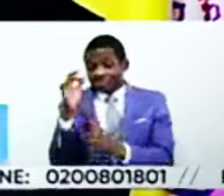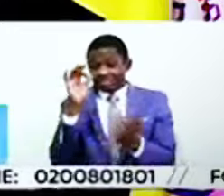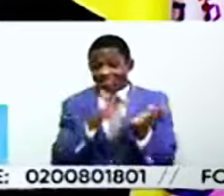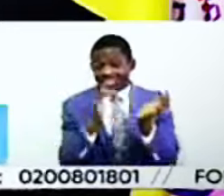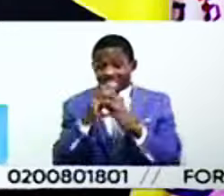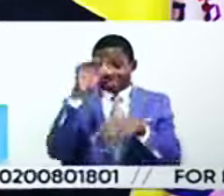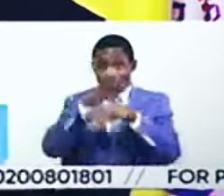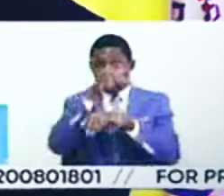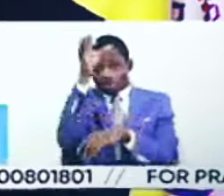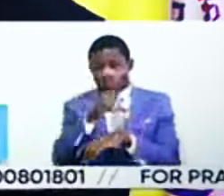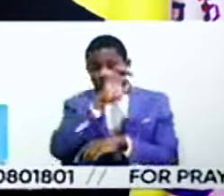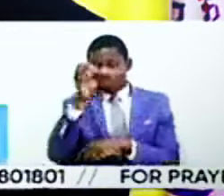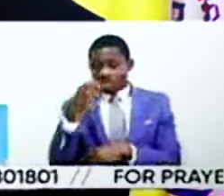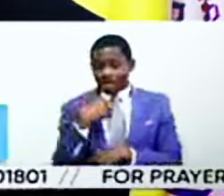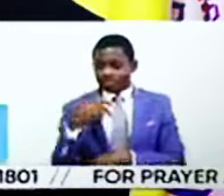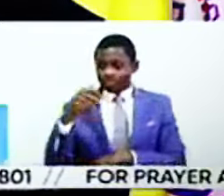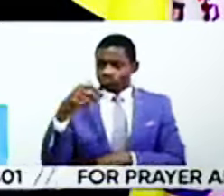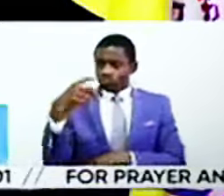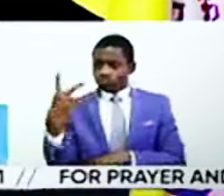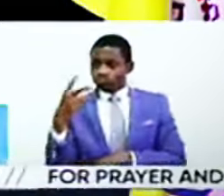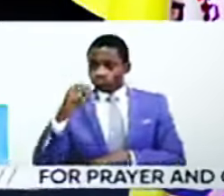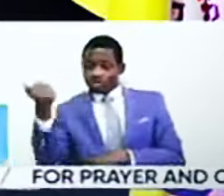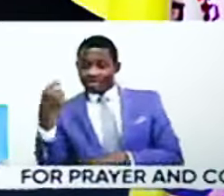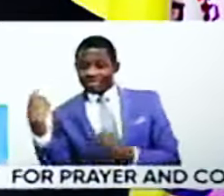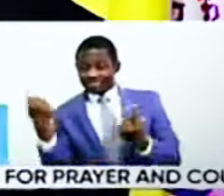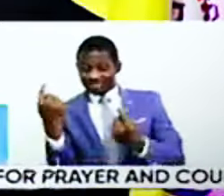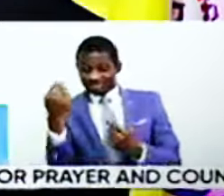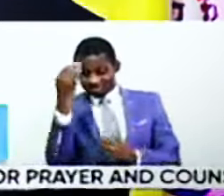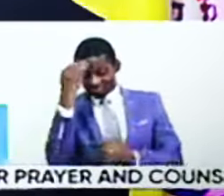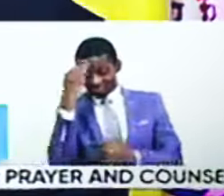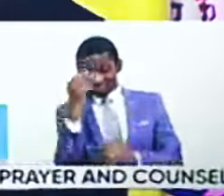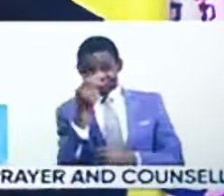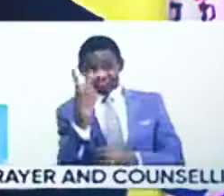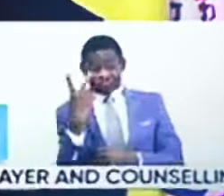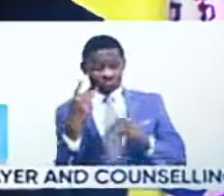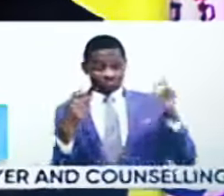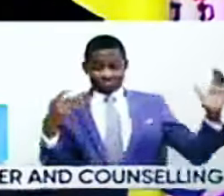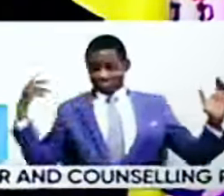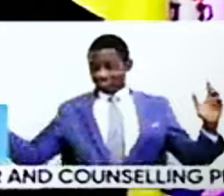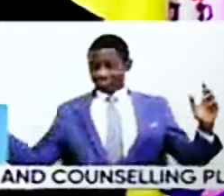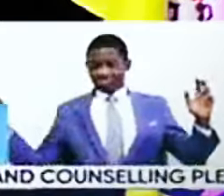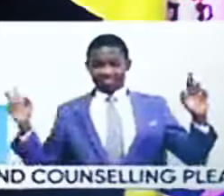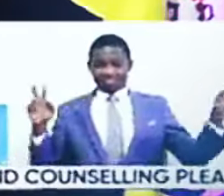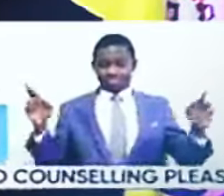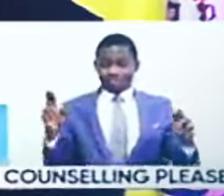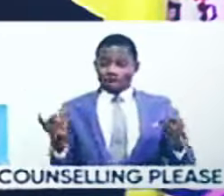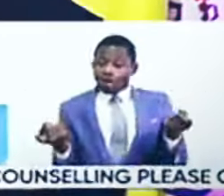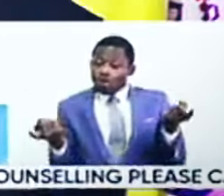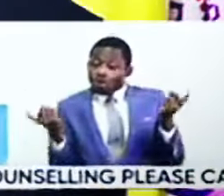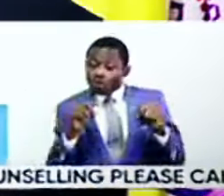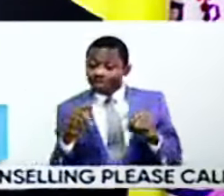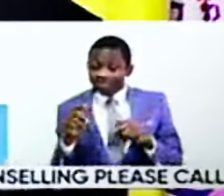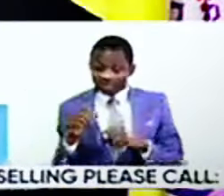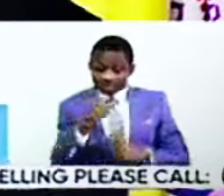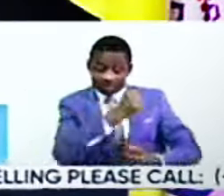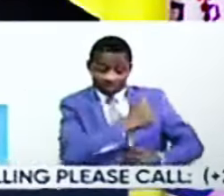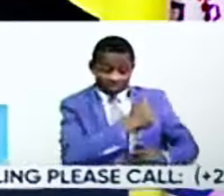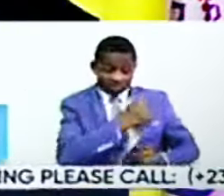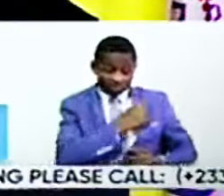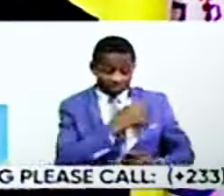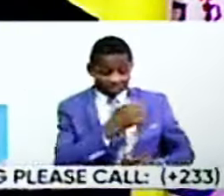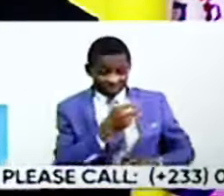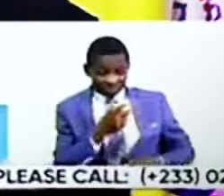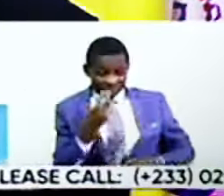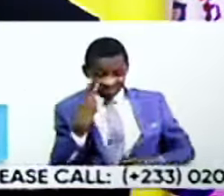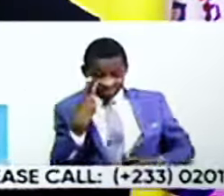Christ. They were crucified. But you see, when the soldiers went, they found them